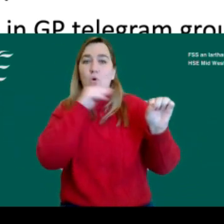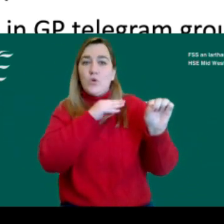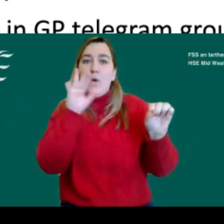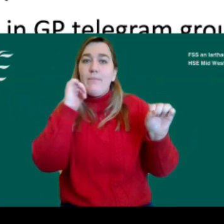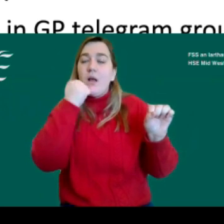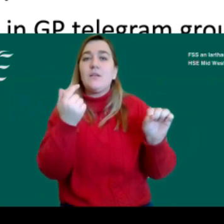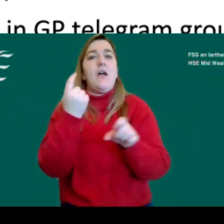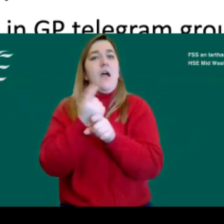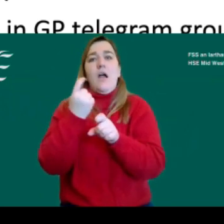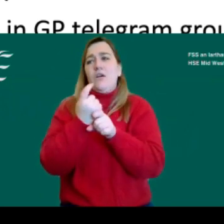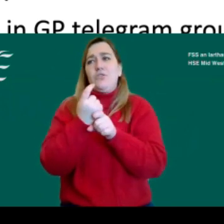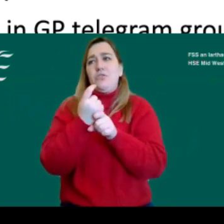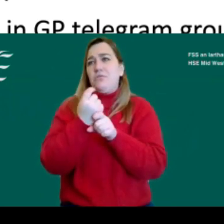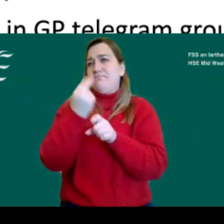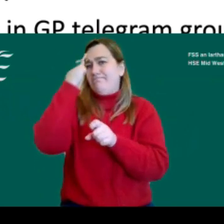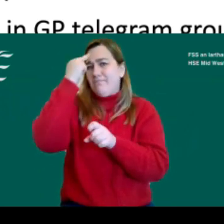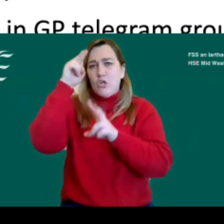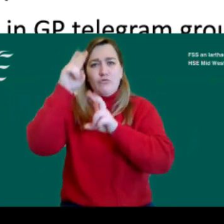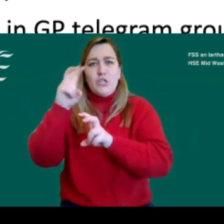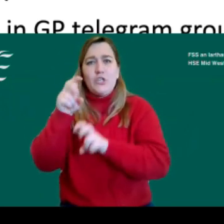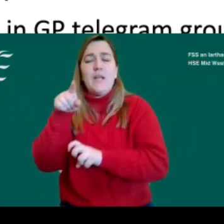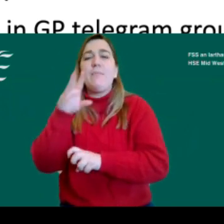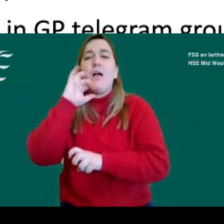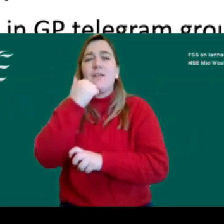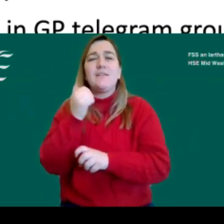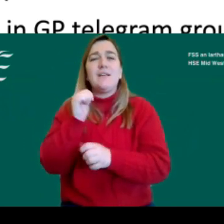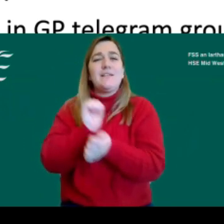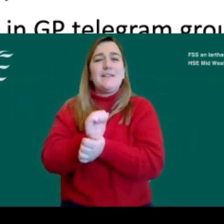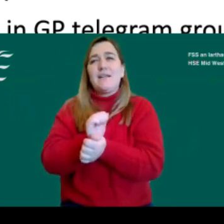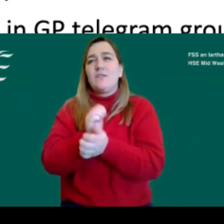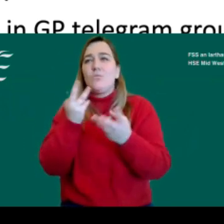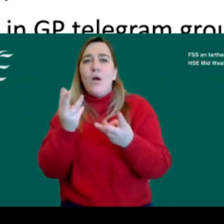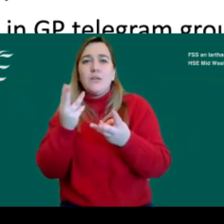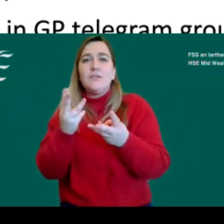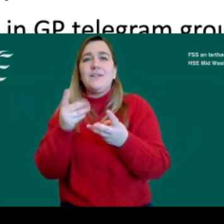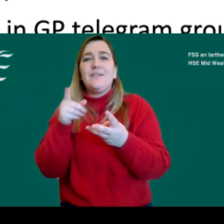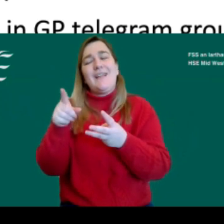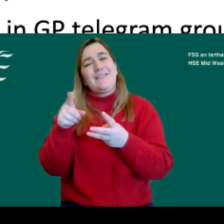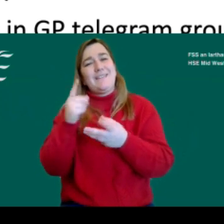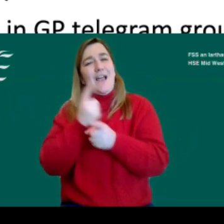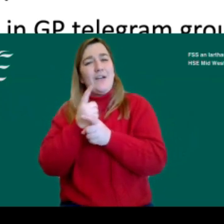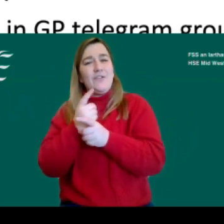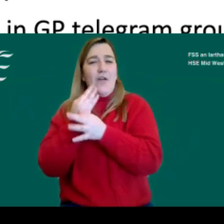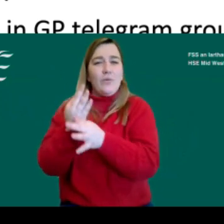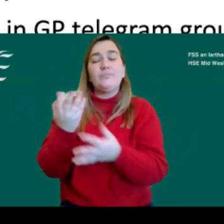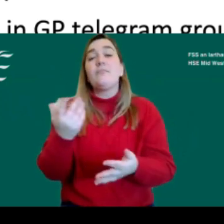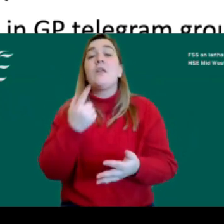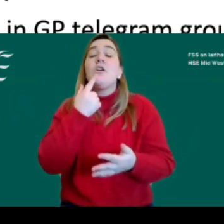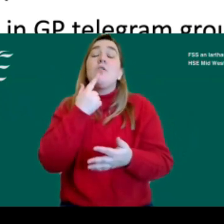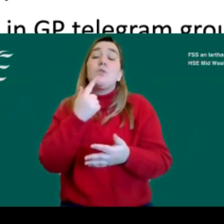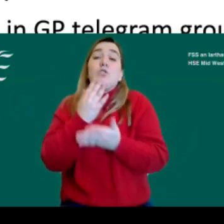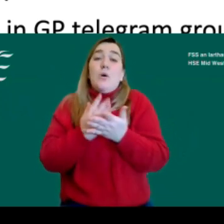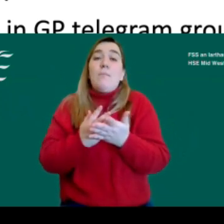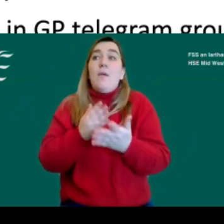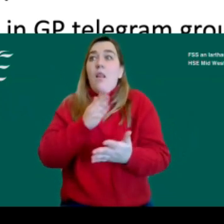fog. But there is a cohort of women who come back and love their testosterone and don't want to be off it. The menopause hubs are dotted around the country, so we